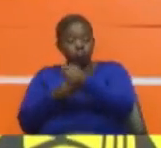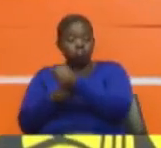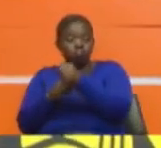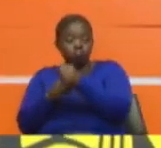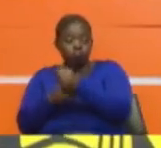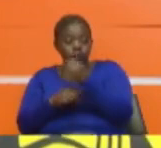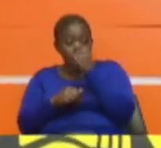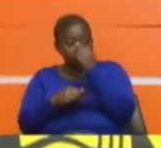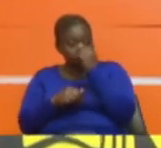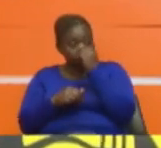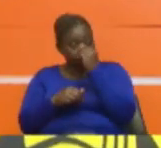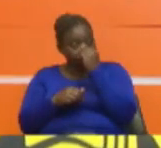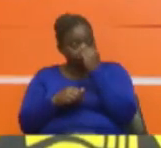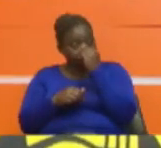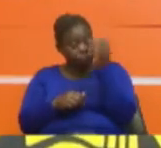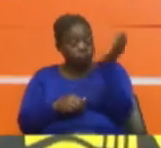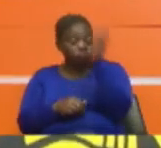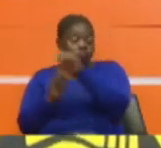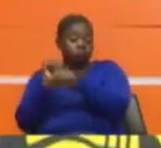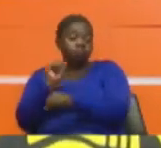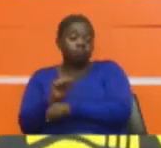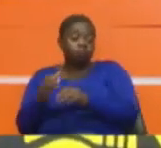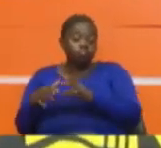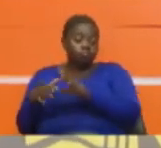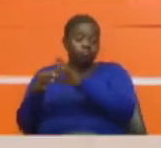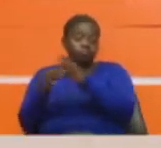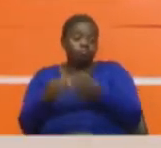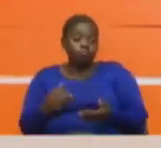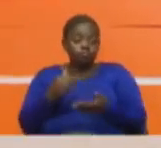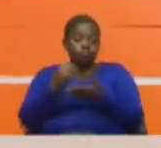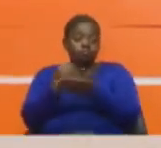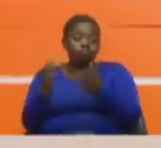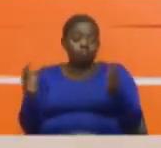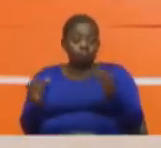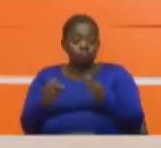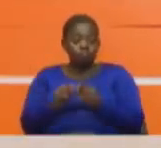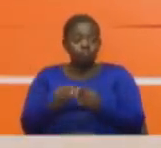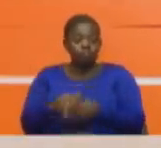kuma watu kolele kwe game enkolagana eno etuyamba Giovanni Kibirige.